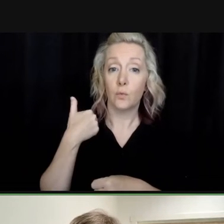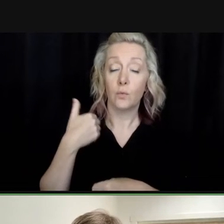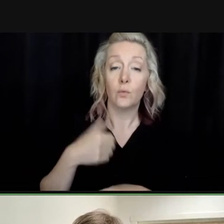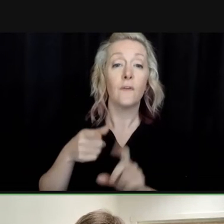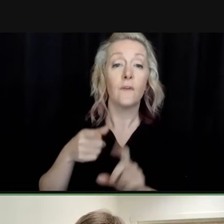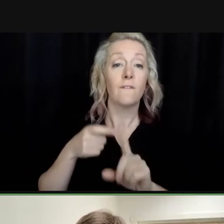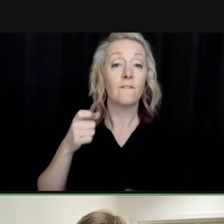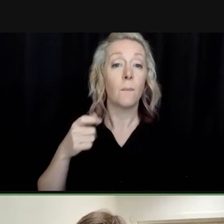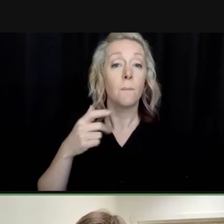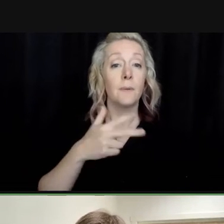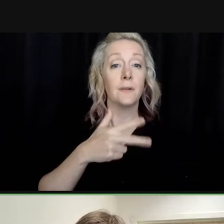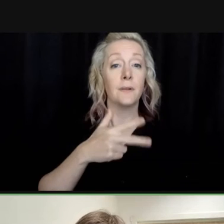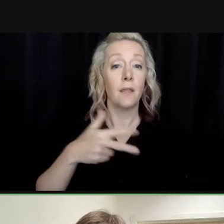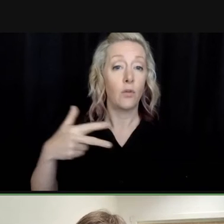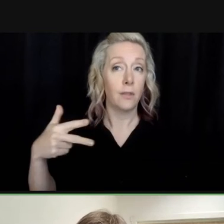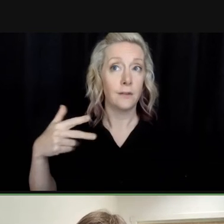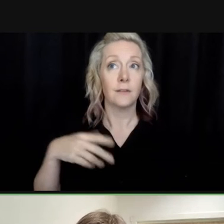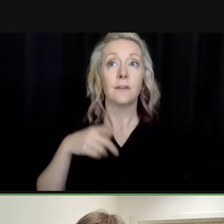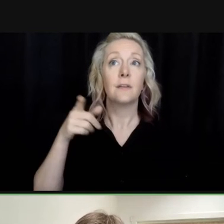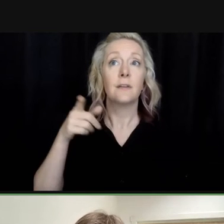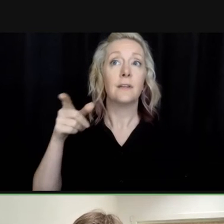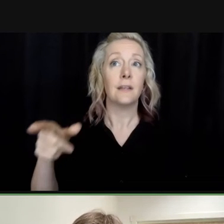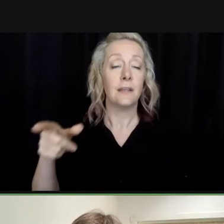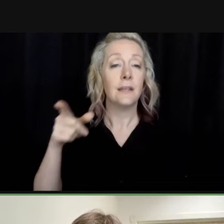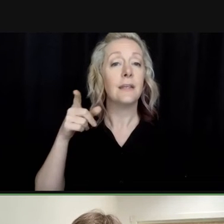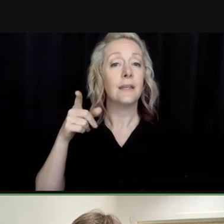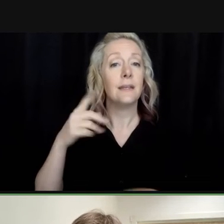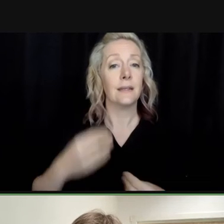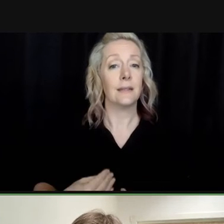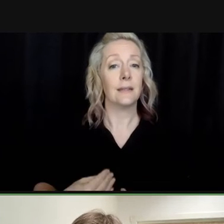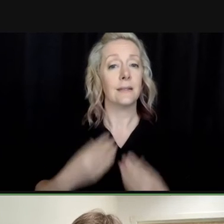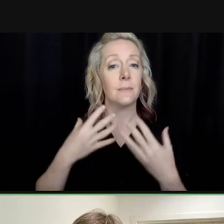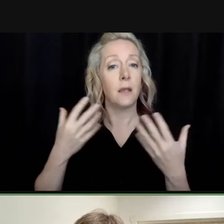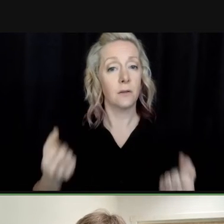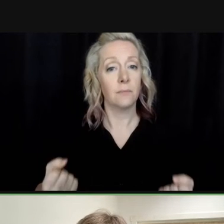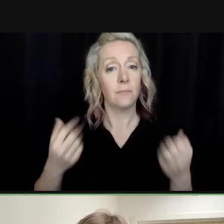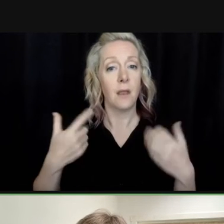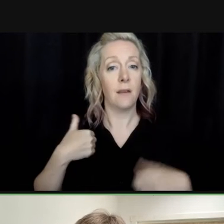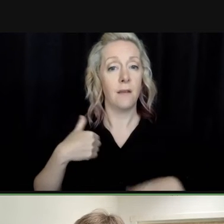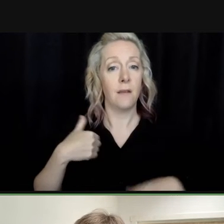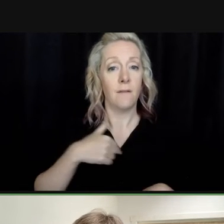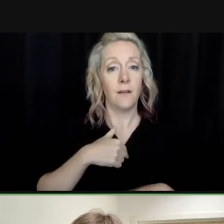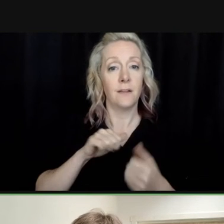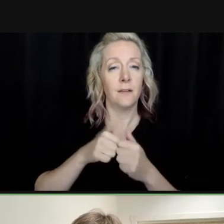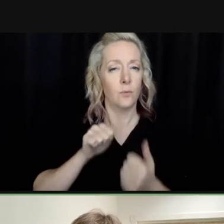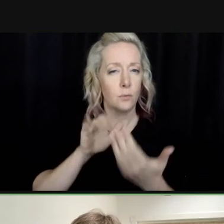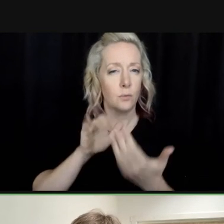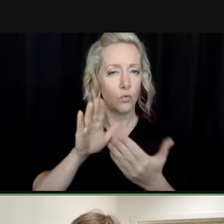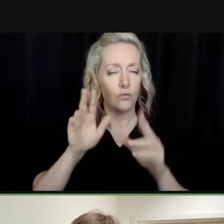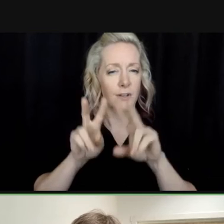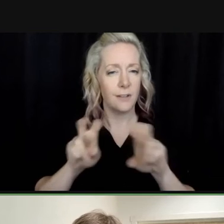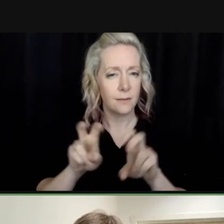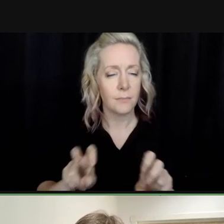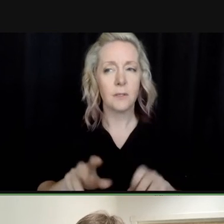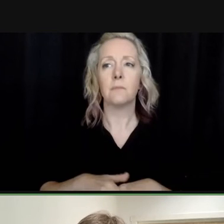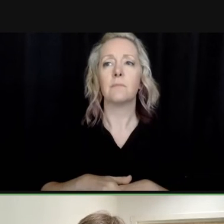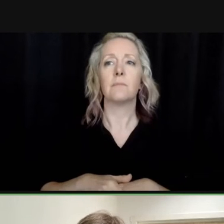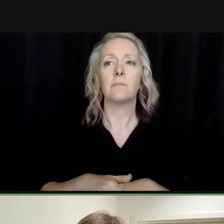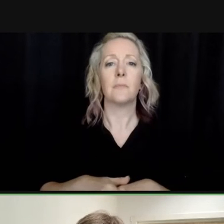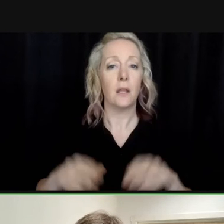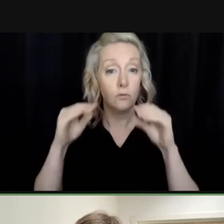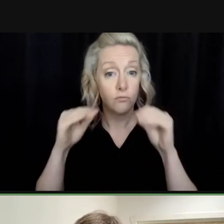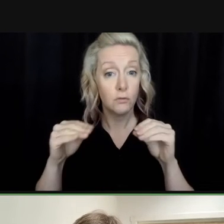from the Netherlands. And he's really the person that has inspired a lot of us in terms of our approach to assessment and instruction of individuals with